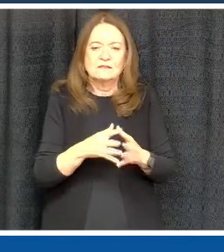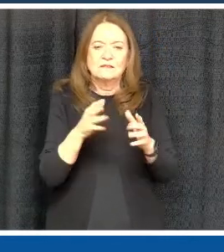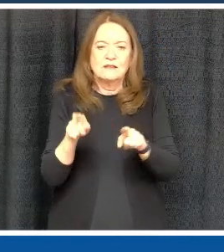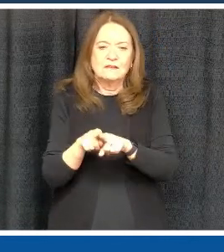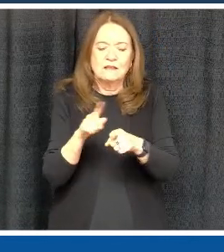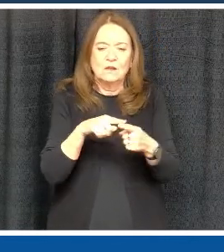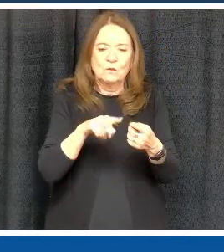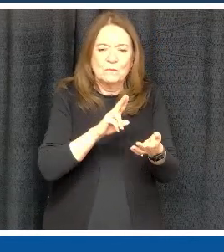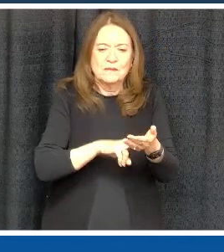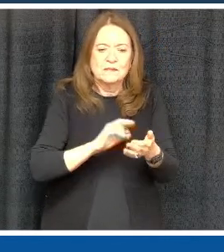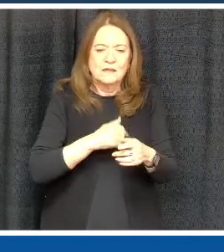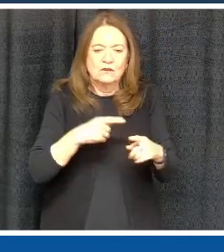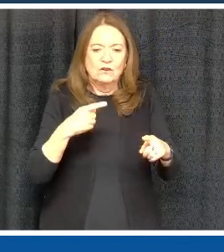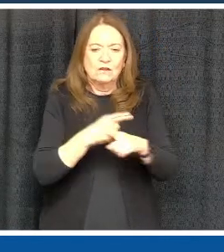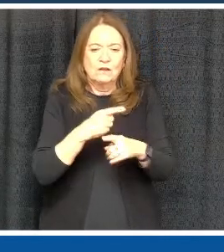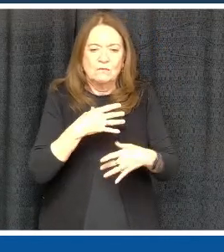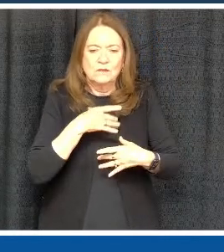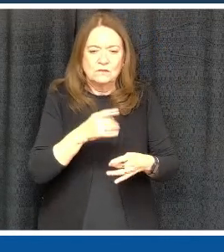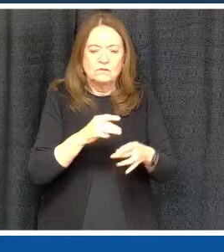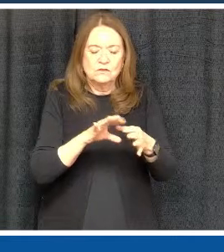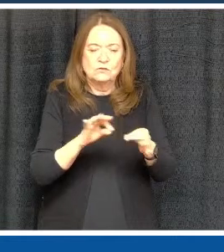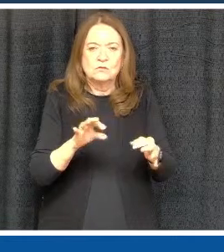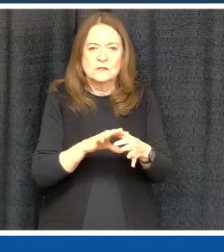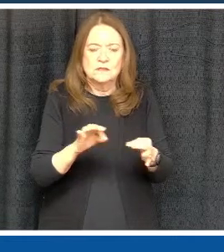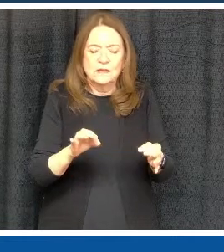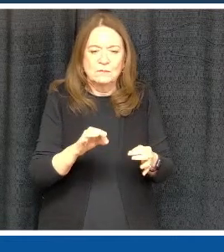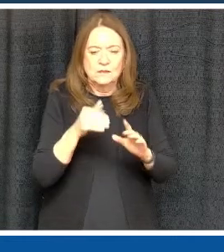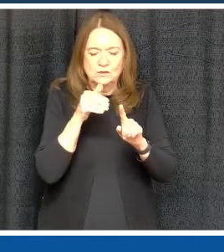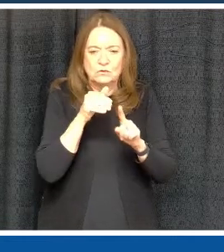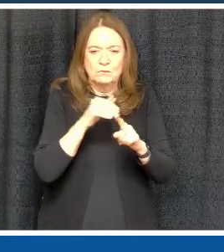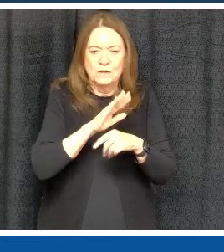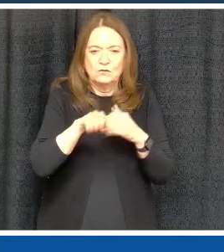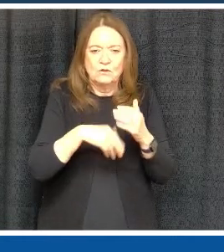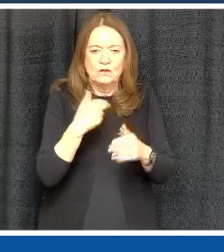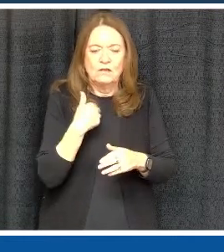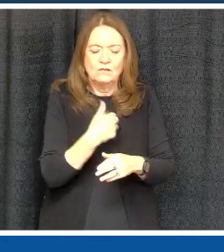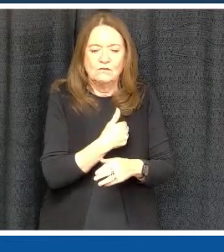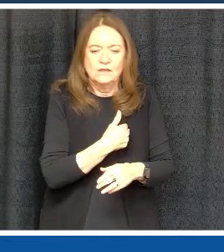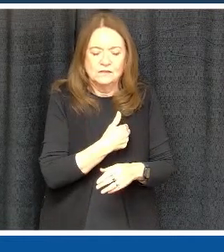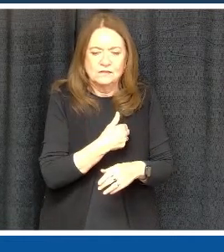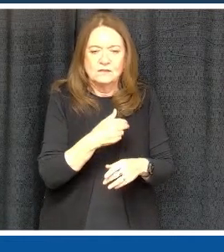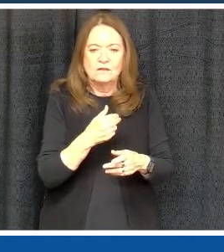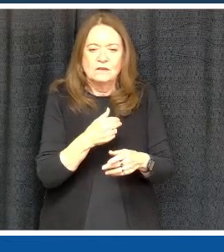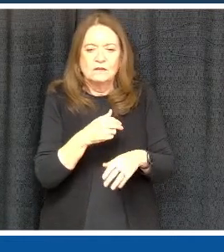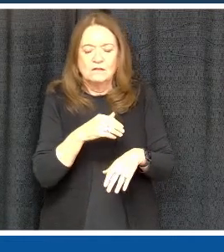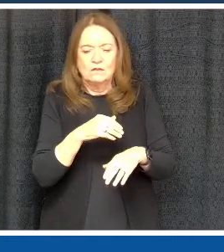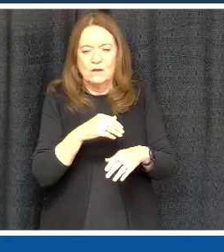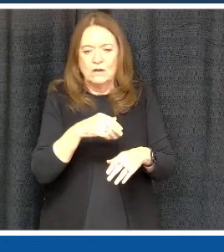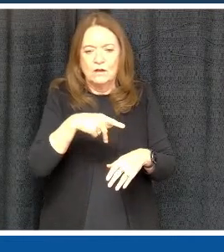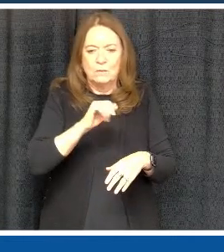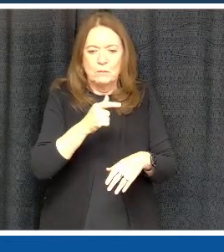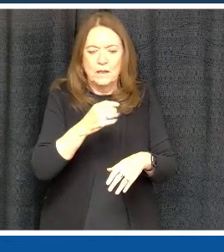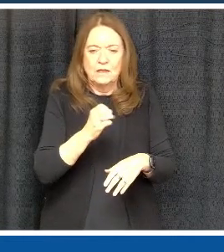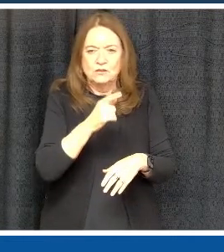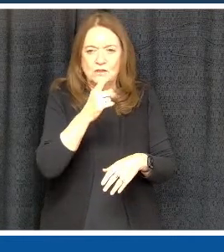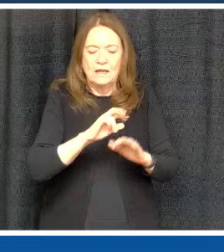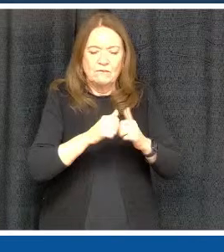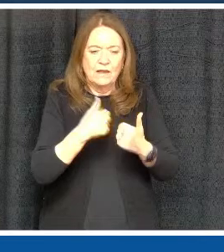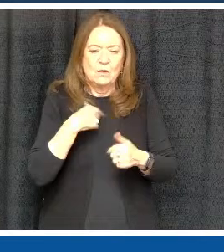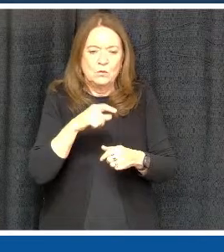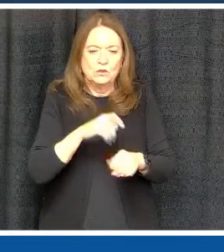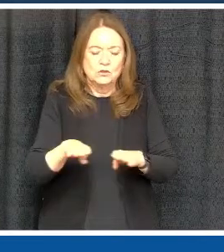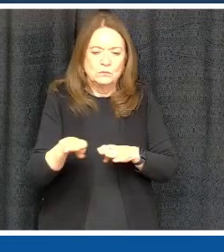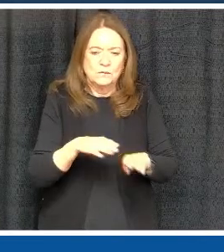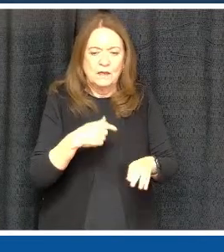sign our conflict of interest statement. It's a reminder for all of us, right on a page and a half of how we should behave. I'm